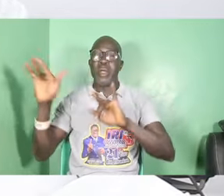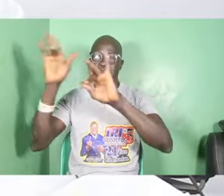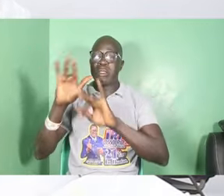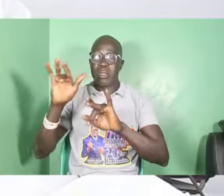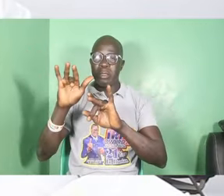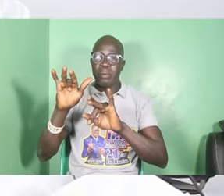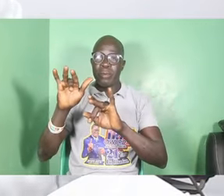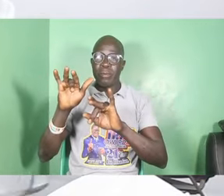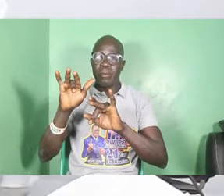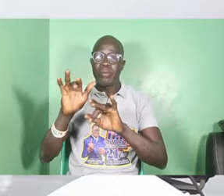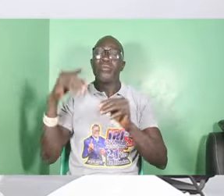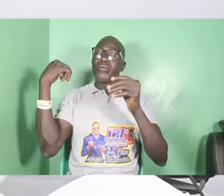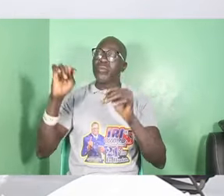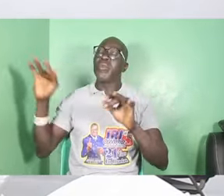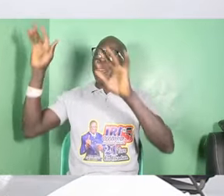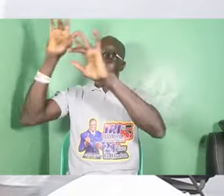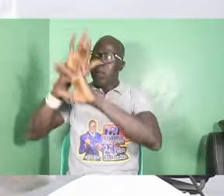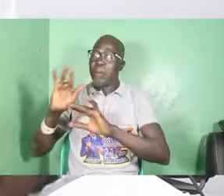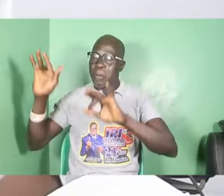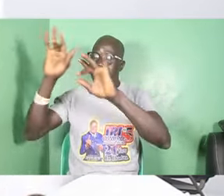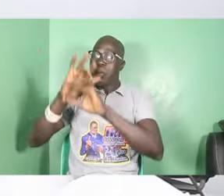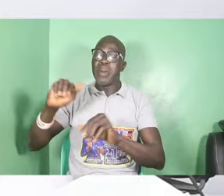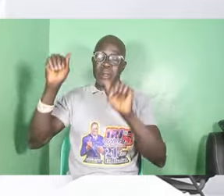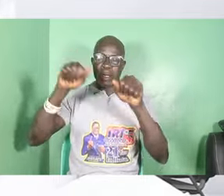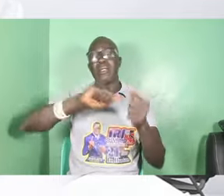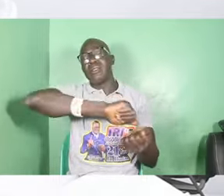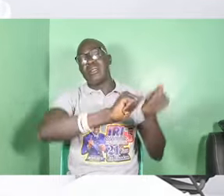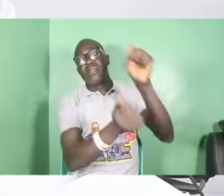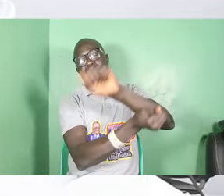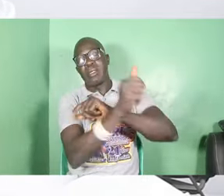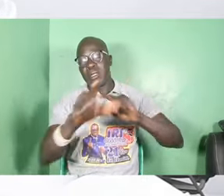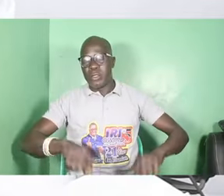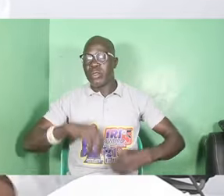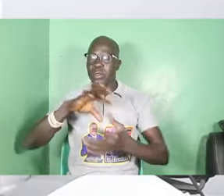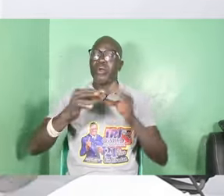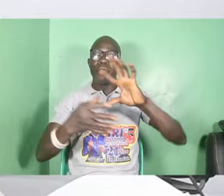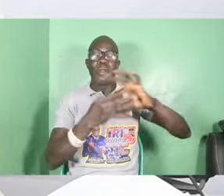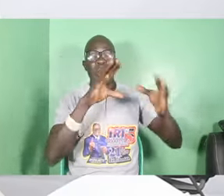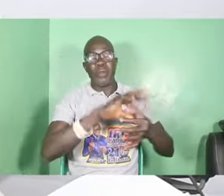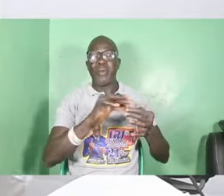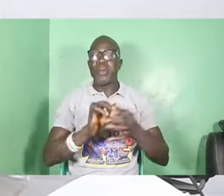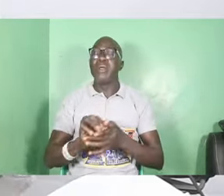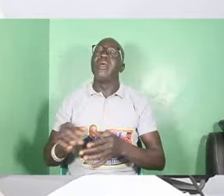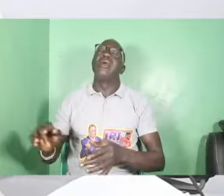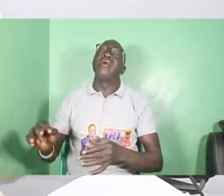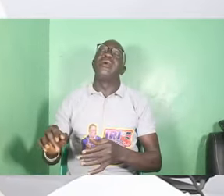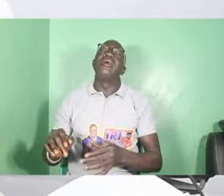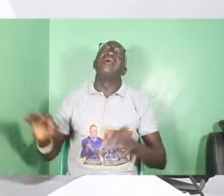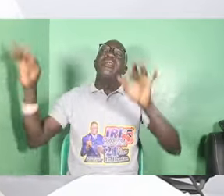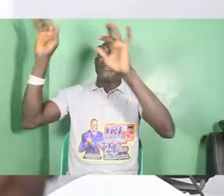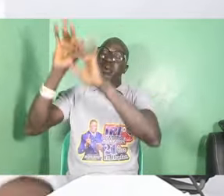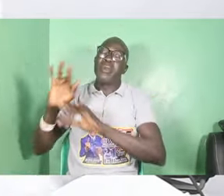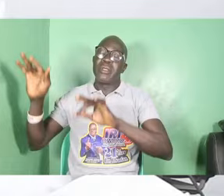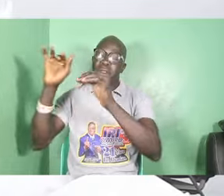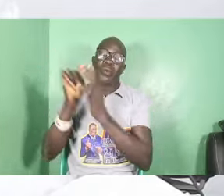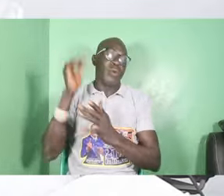God have mercy. Anu ma change story eniyan. Mercy o ma yi to yan pada. Anu ma gbe ore aero tele